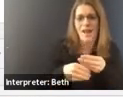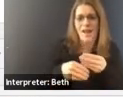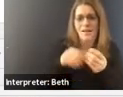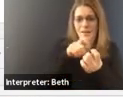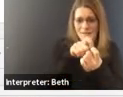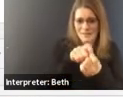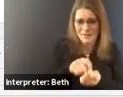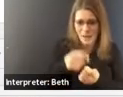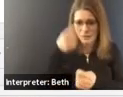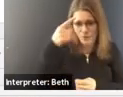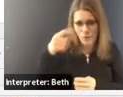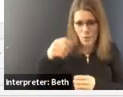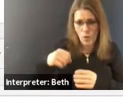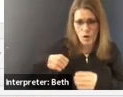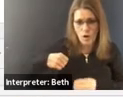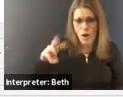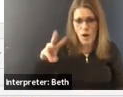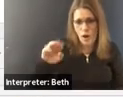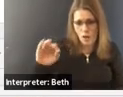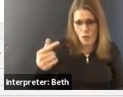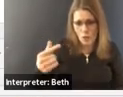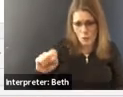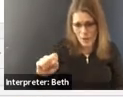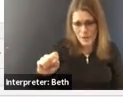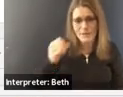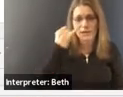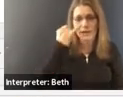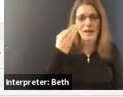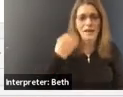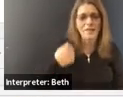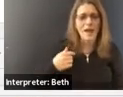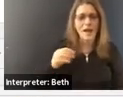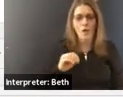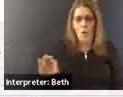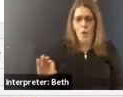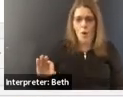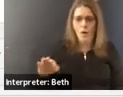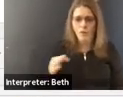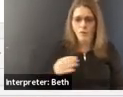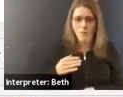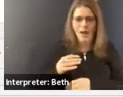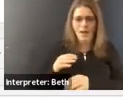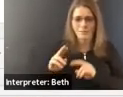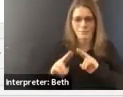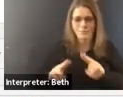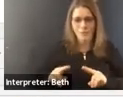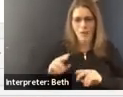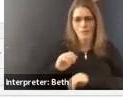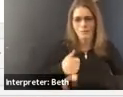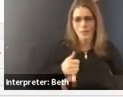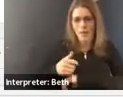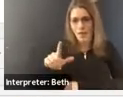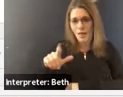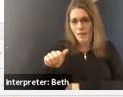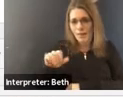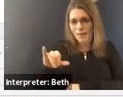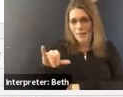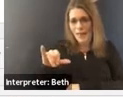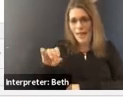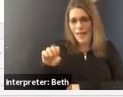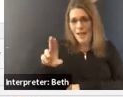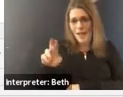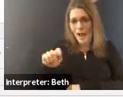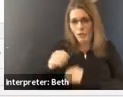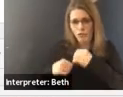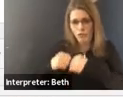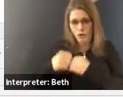off my layout structure, you can see I'm at this point now, where I've got those